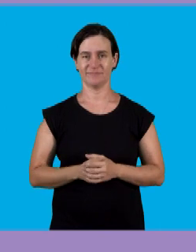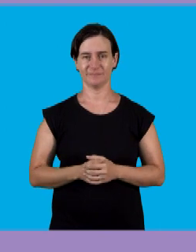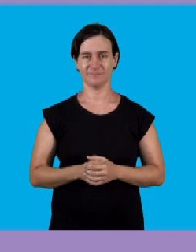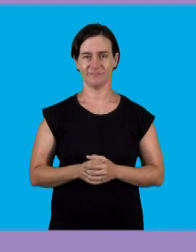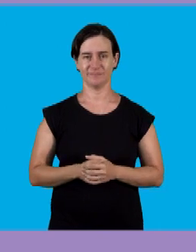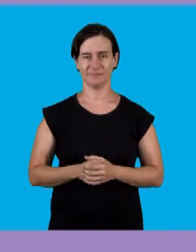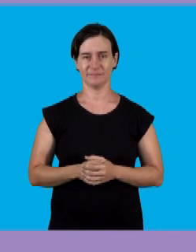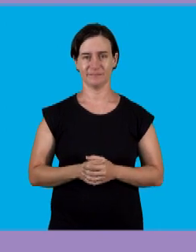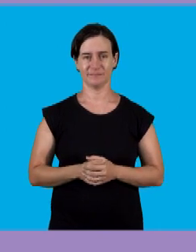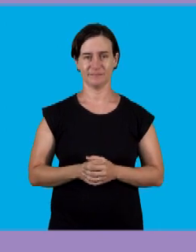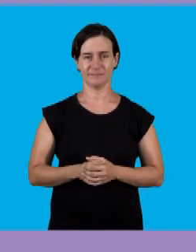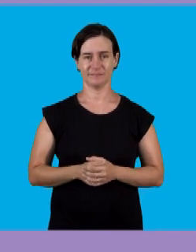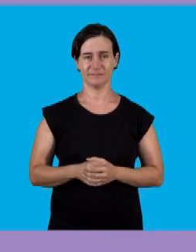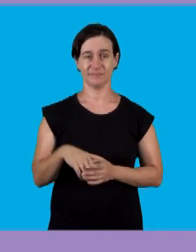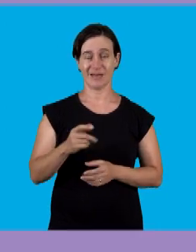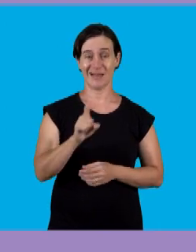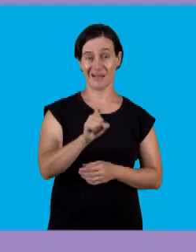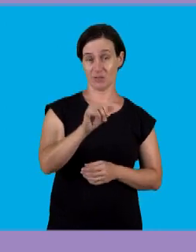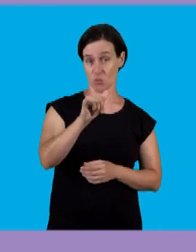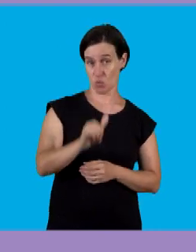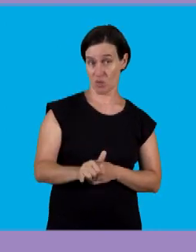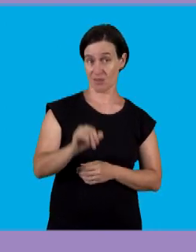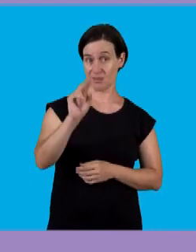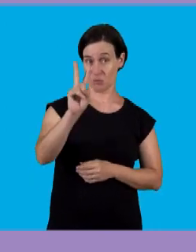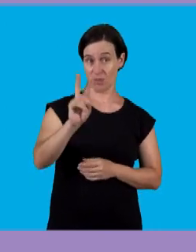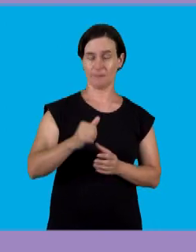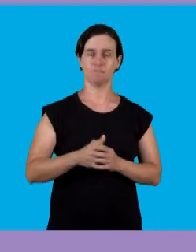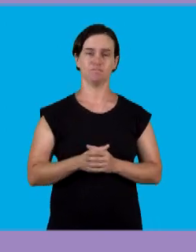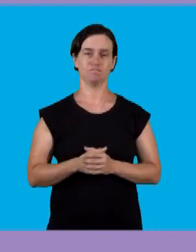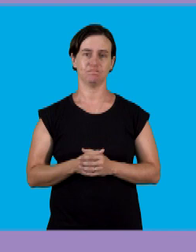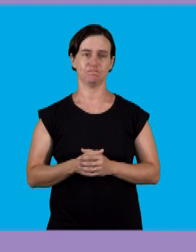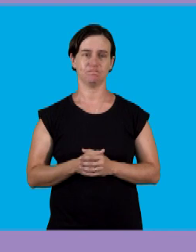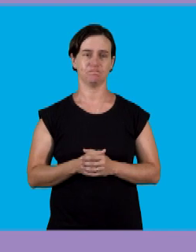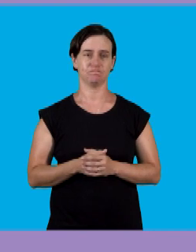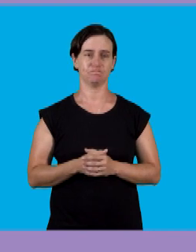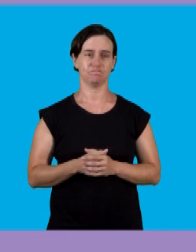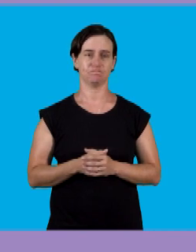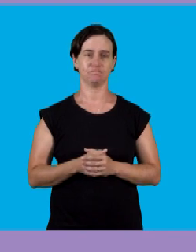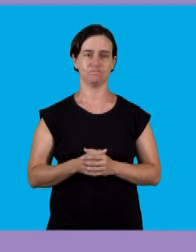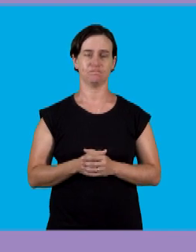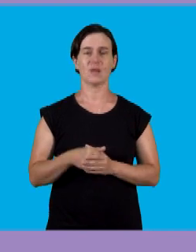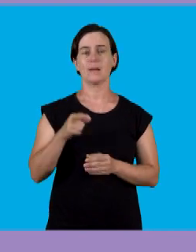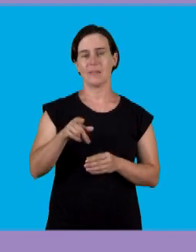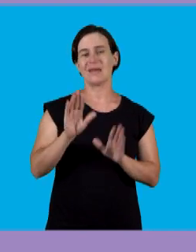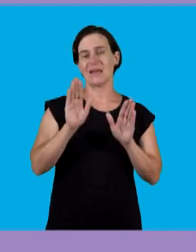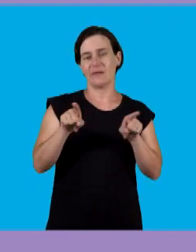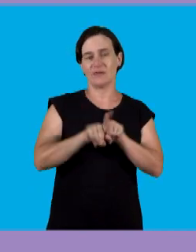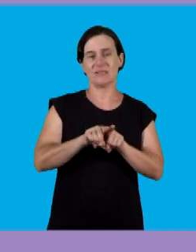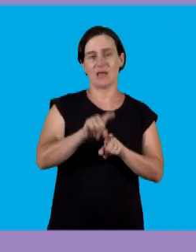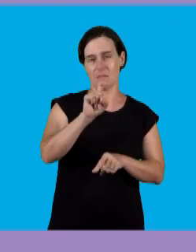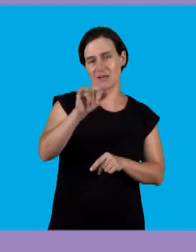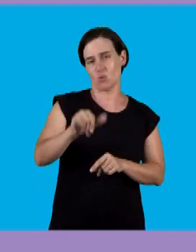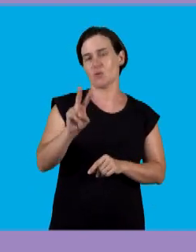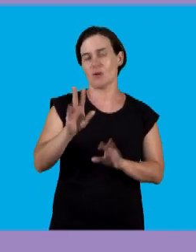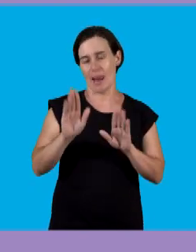-25 x and a y squared. So those variables as bases, they remain the